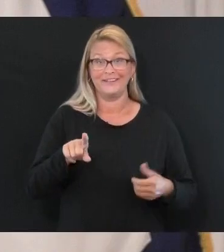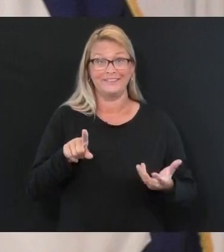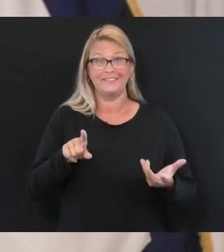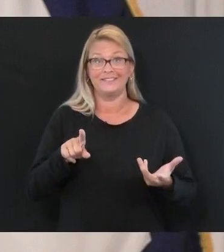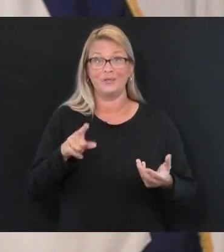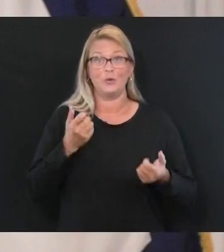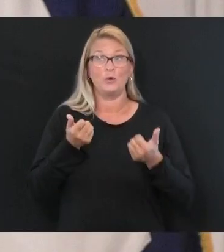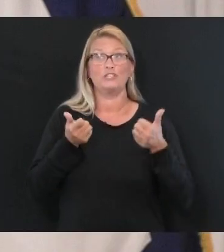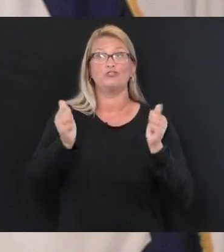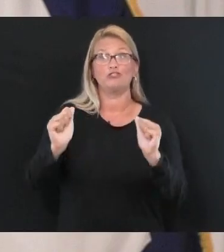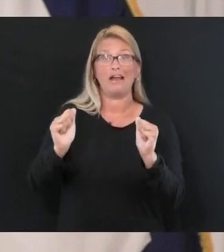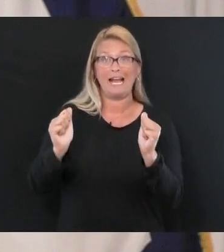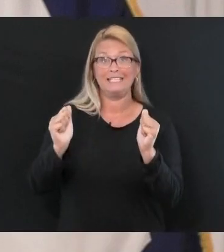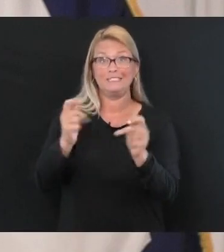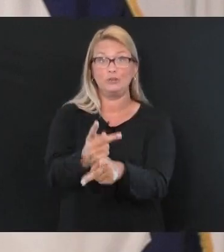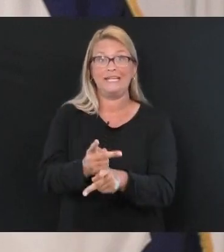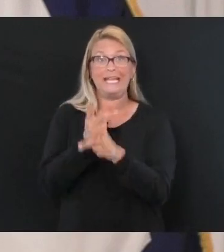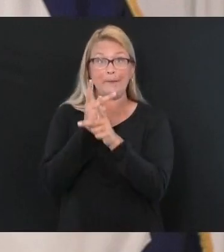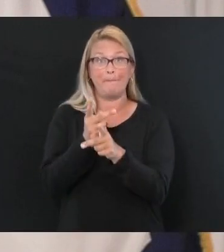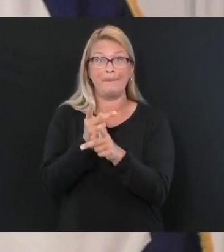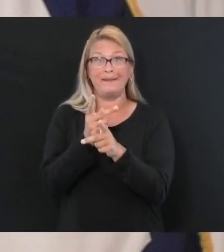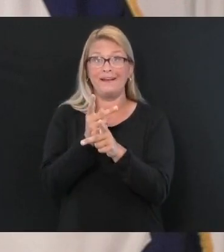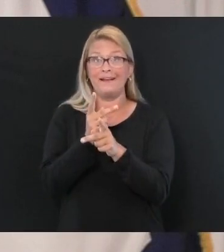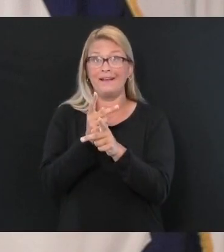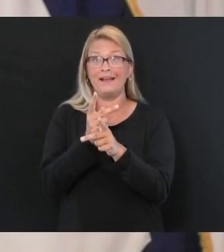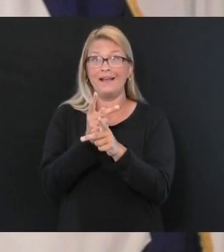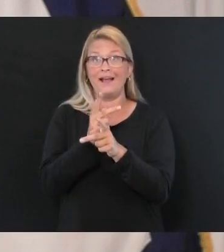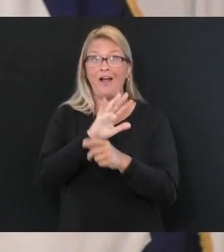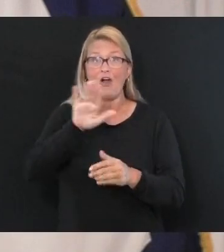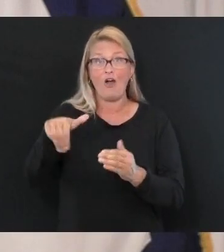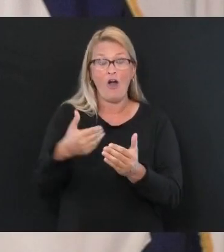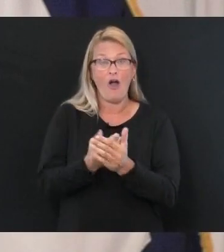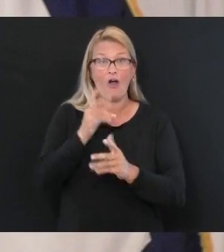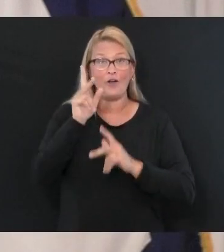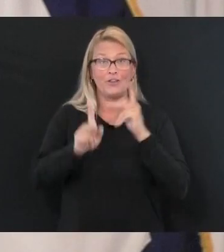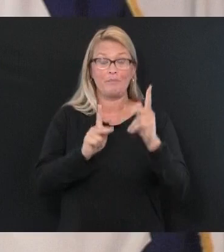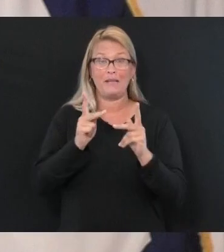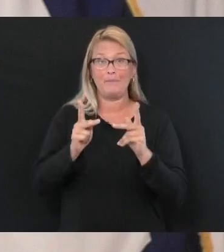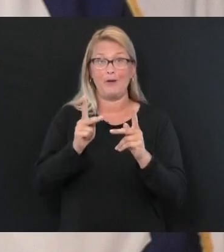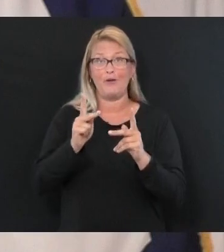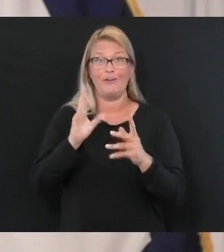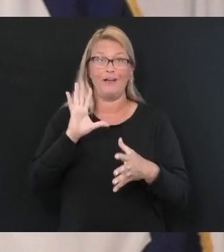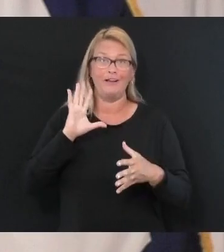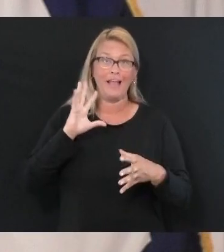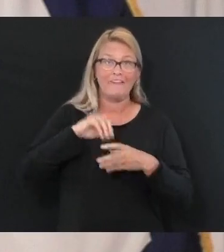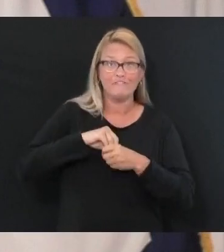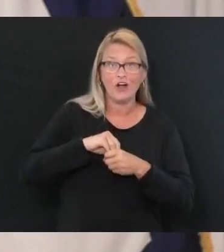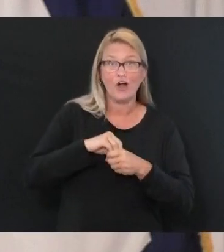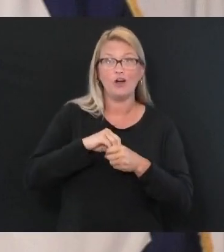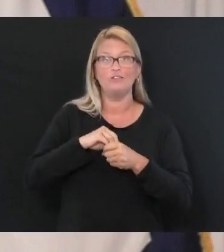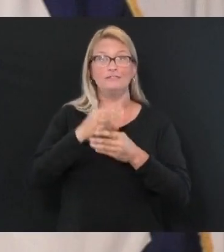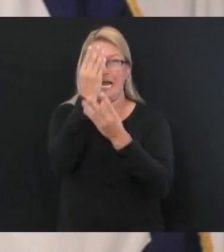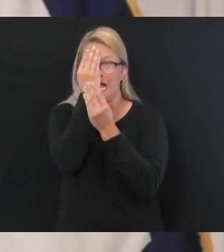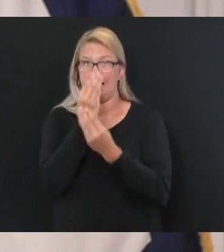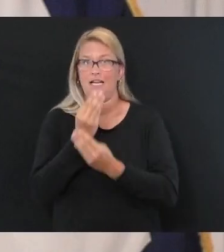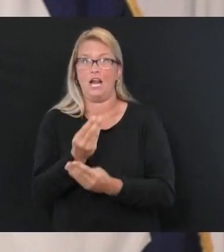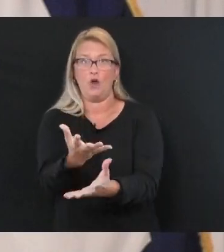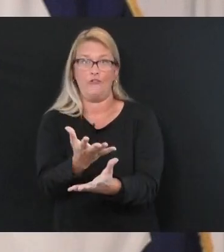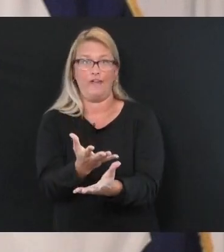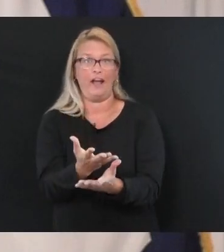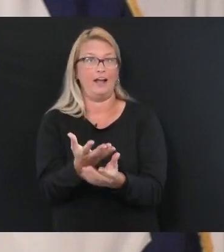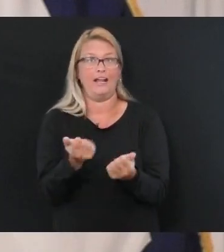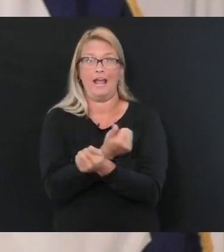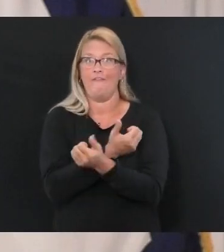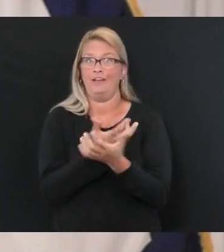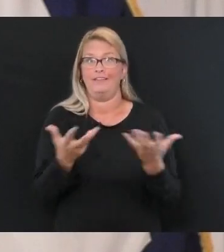everybody involved and notified and abreast of every decision that we're trying to make, you know, along the way.